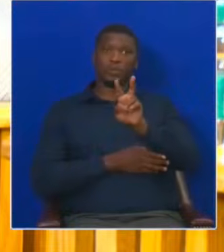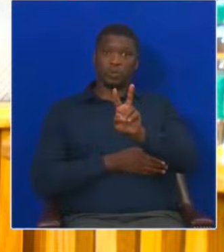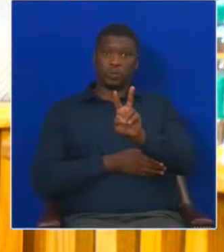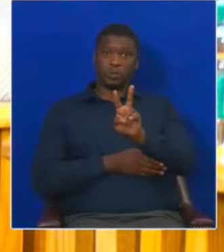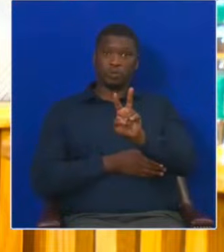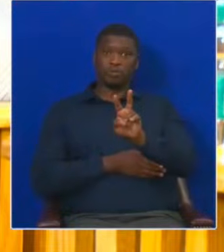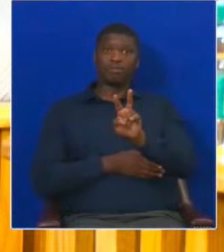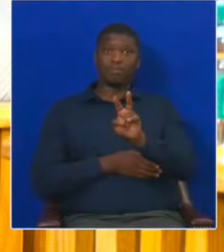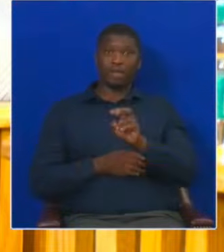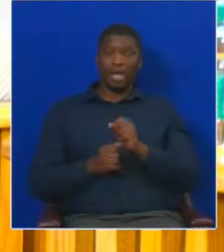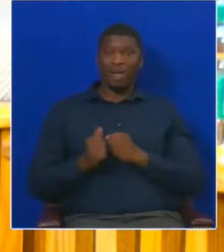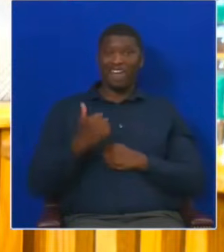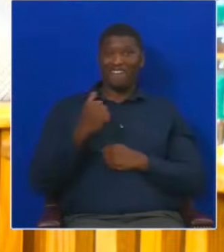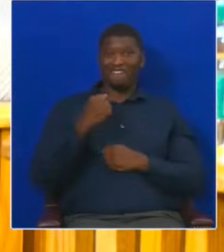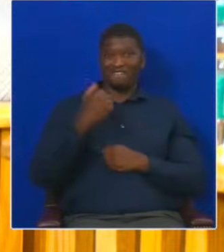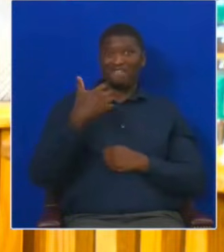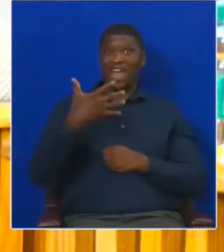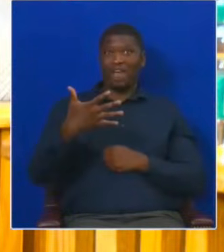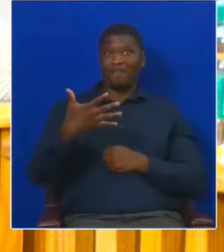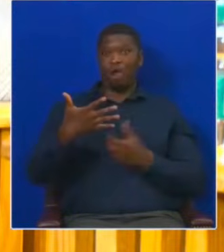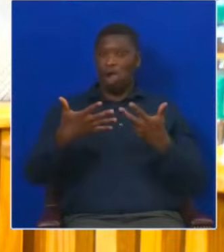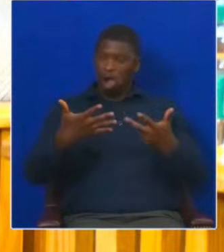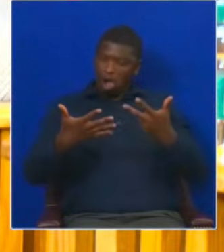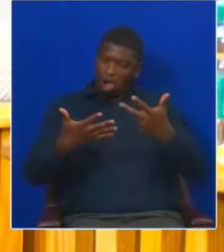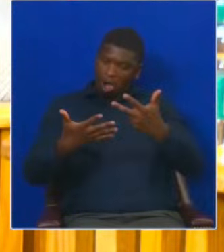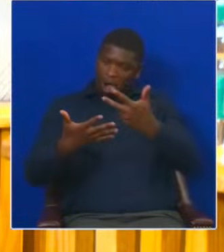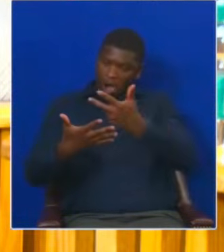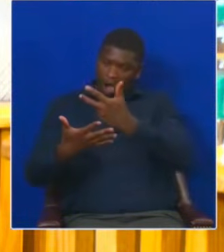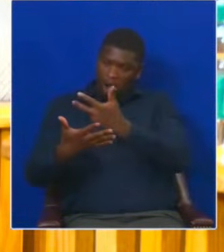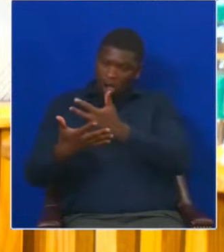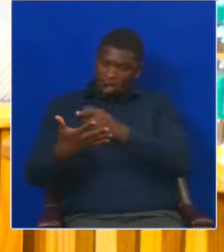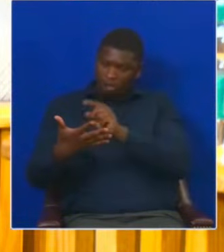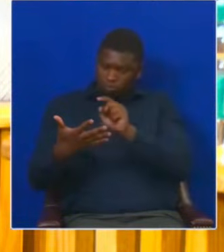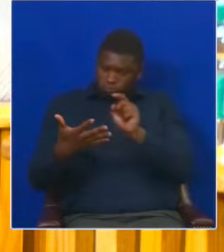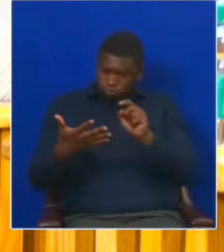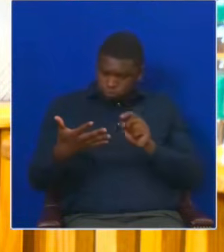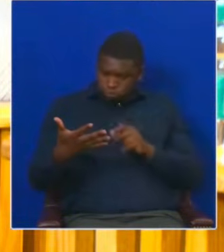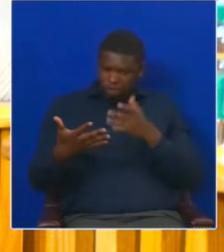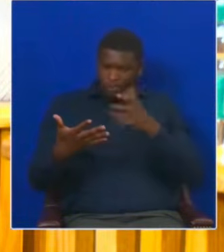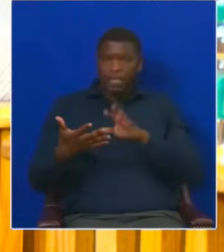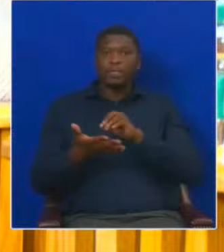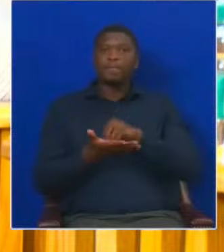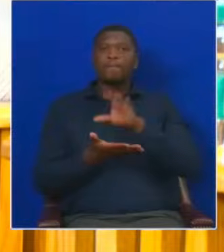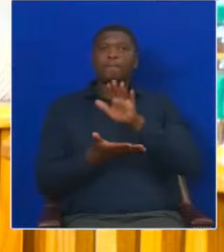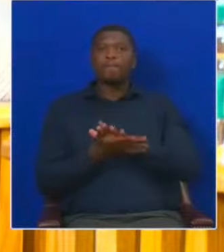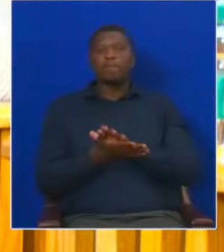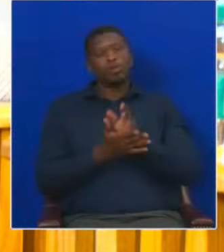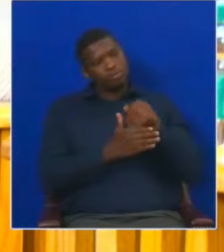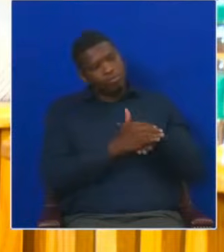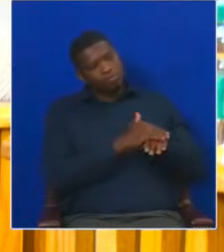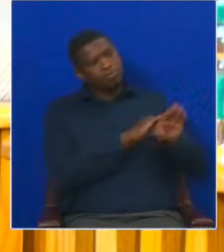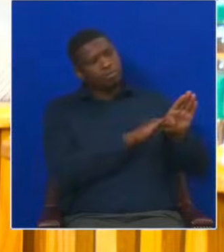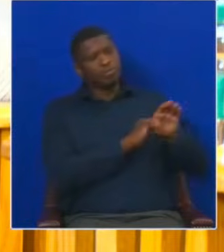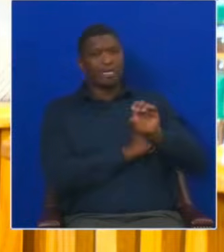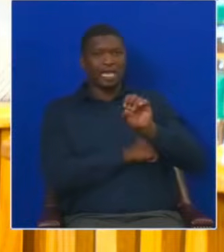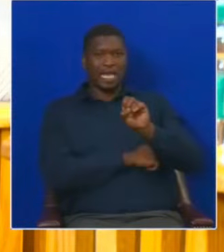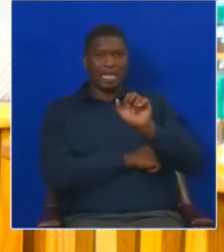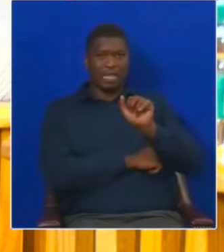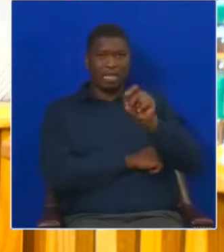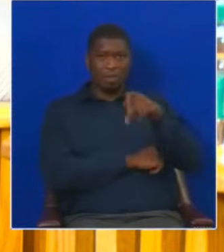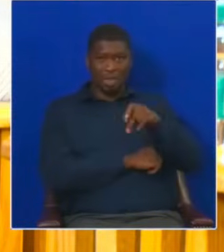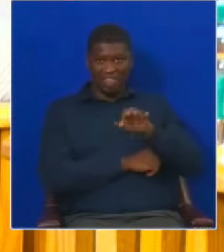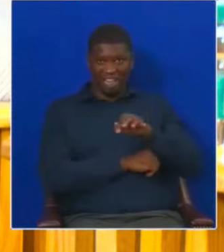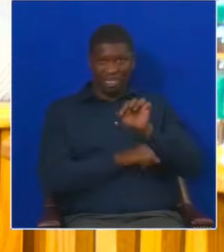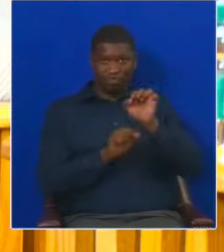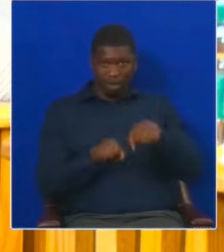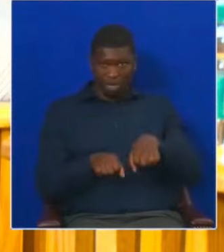at Mr. Madlangla's residence were therefore properly booked into SAP 13 at the Brooklyn Police Station. Is that